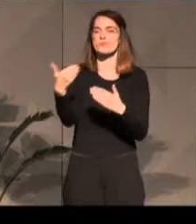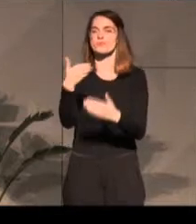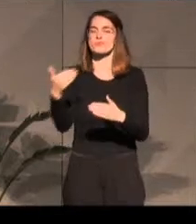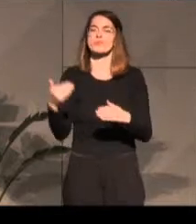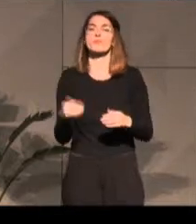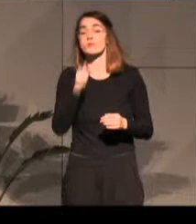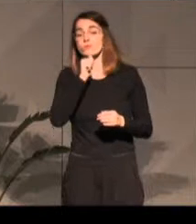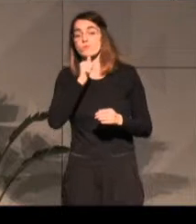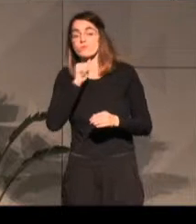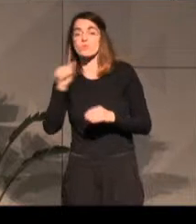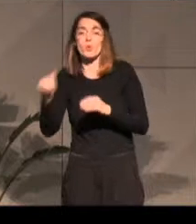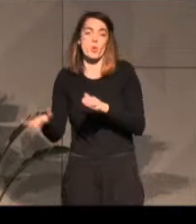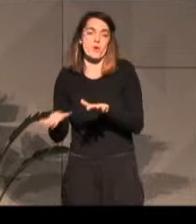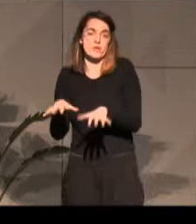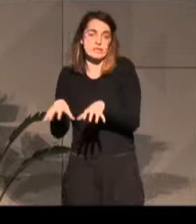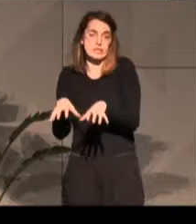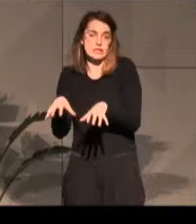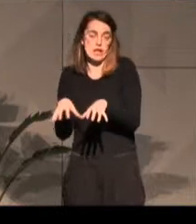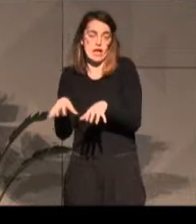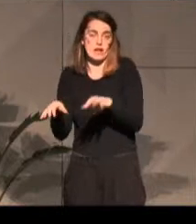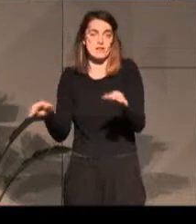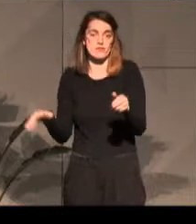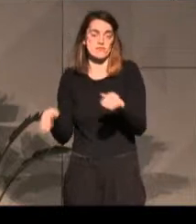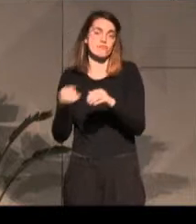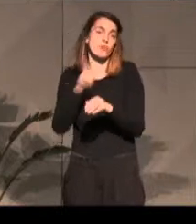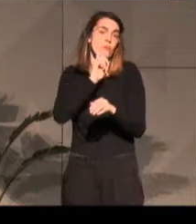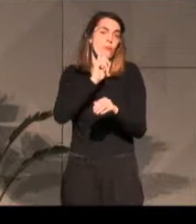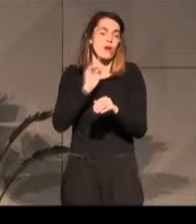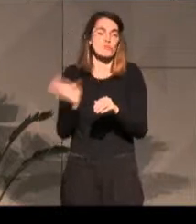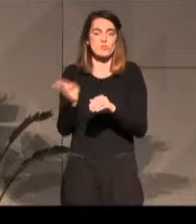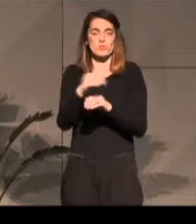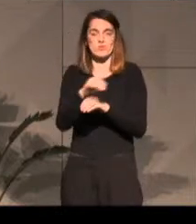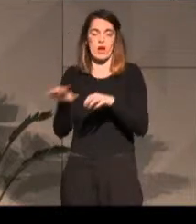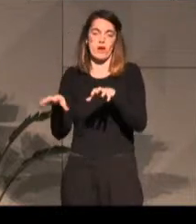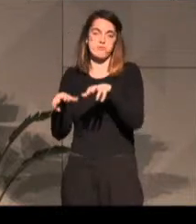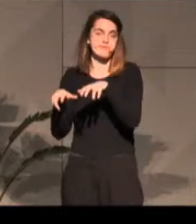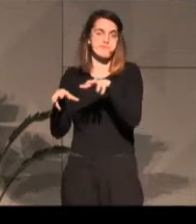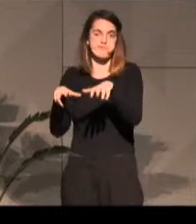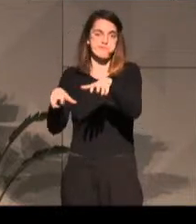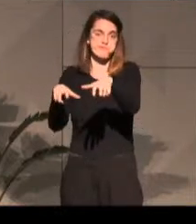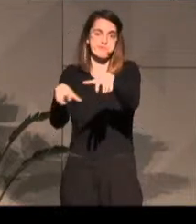females with their young ones. They're still very young.